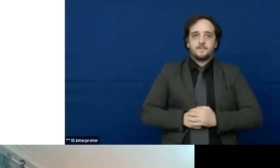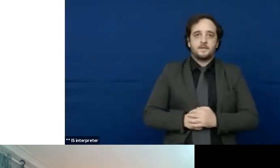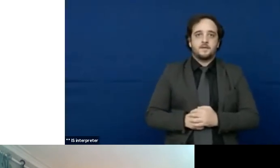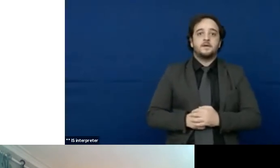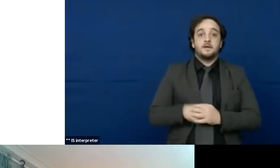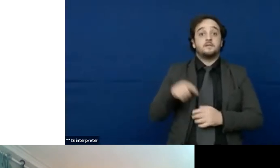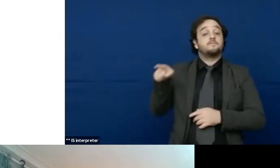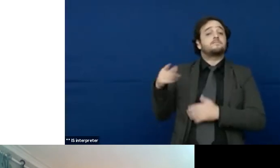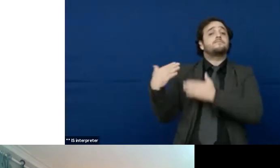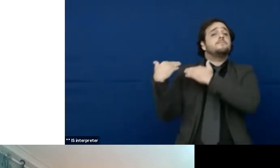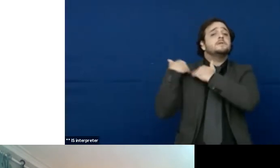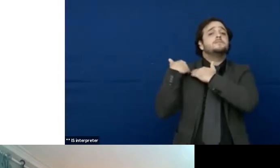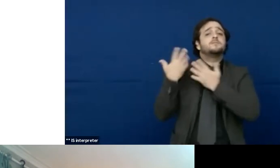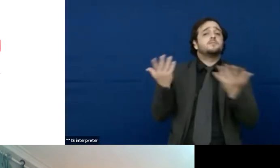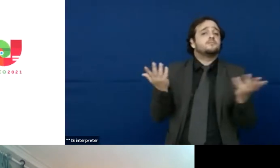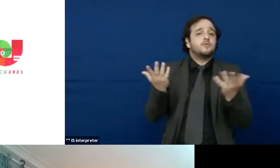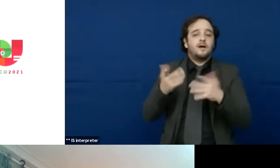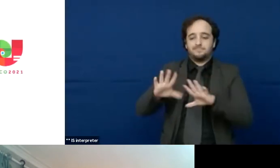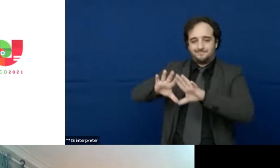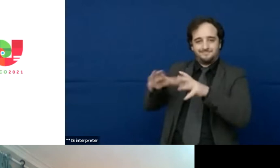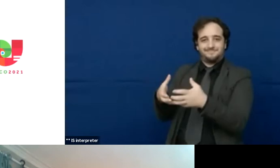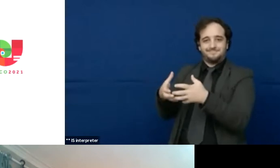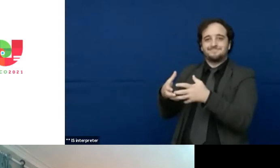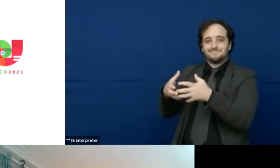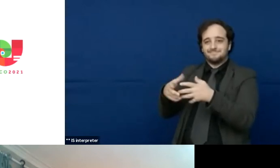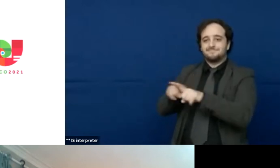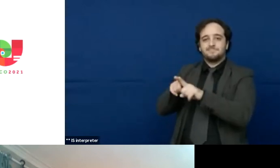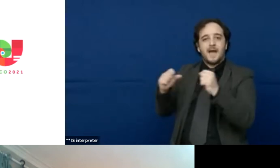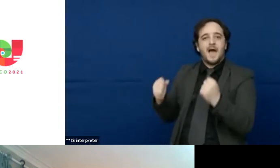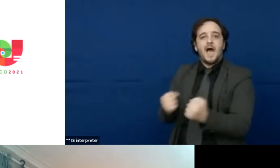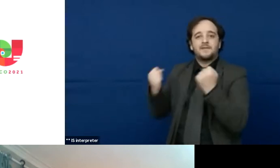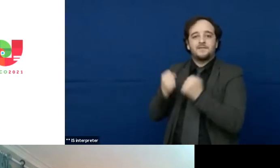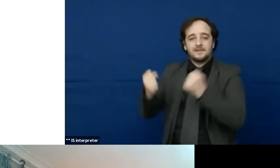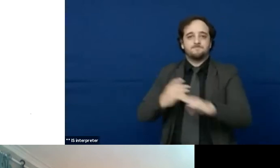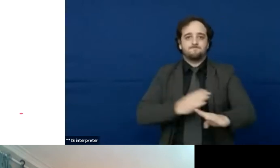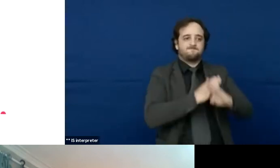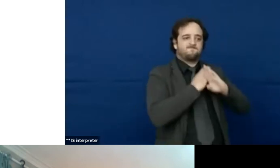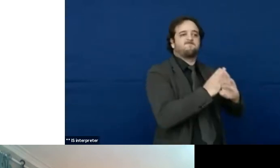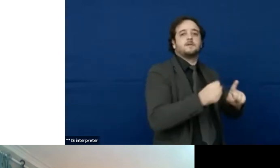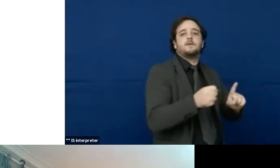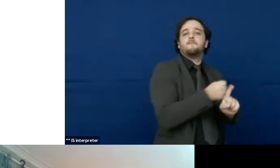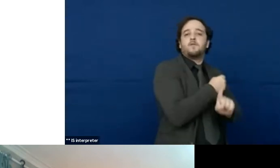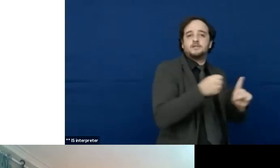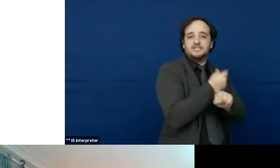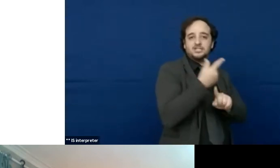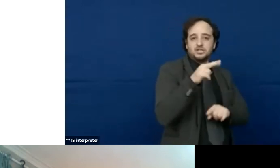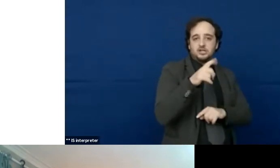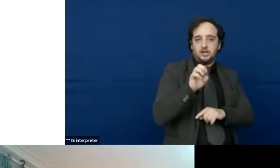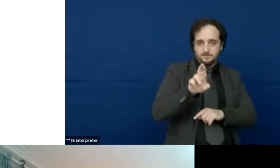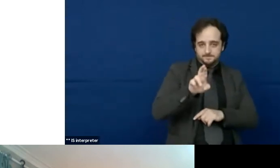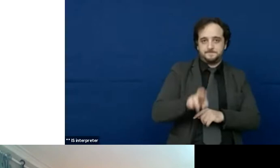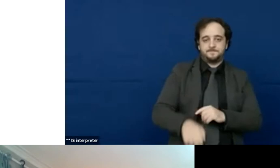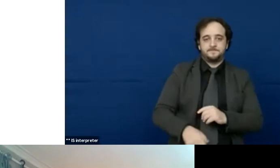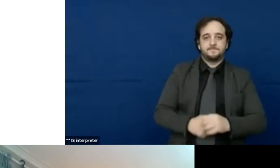endless hours of work on very complicated technical issues, she managed to get all these Action Coalition leaders